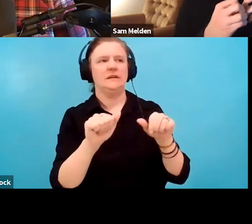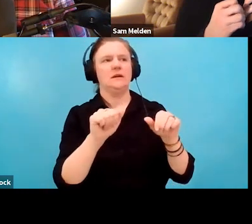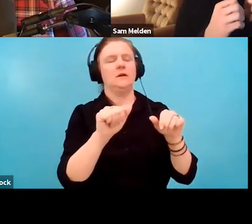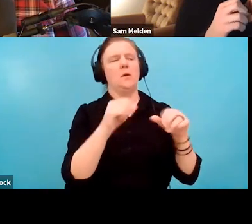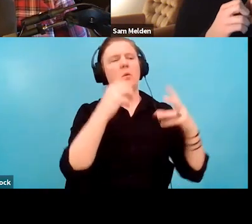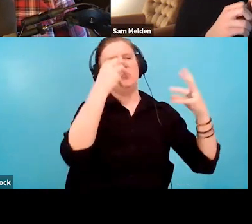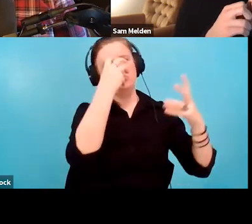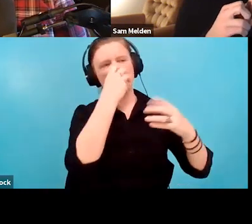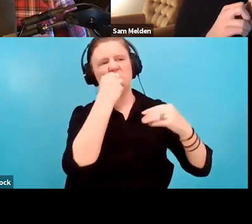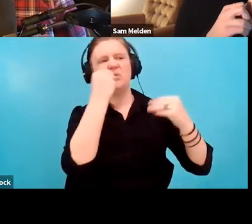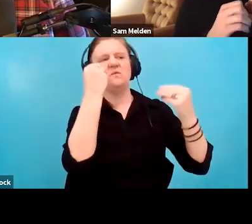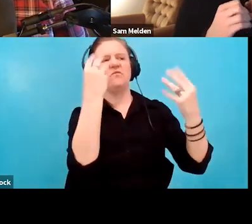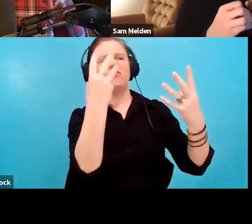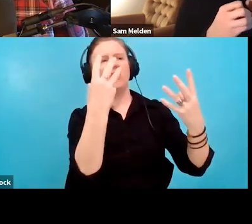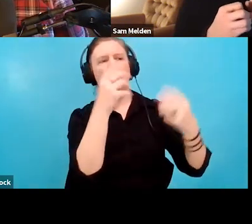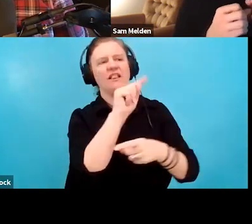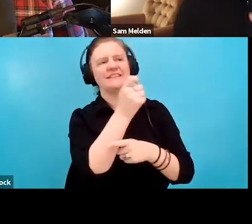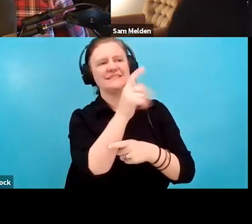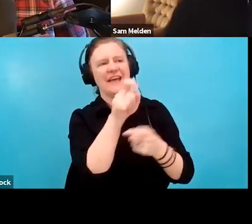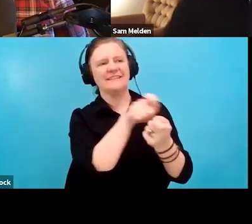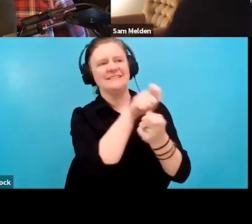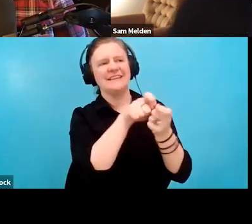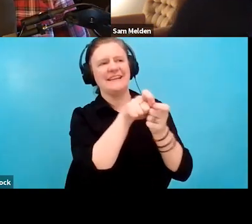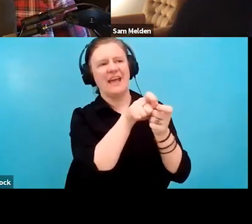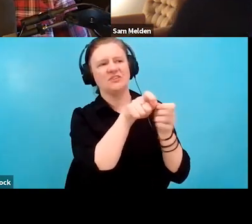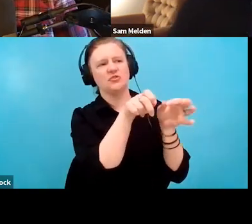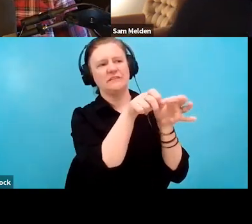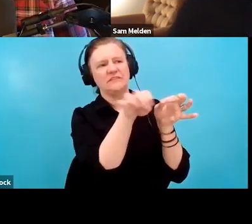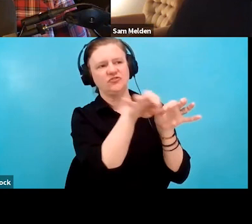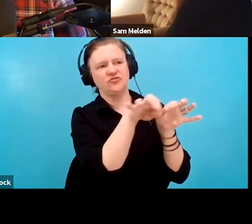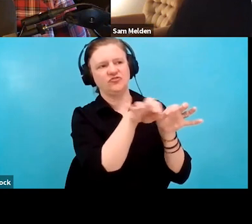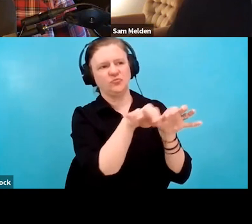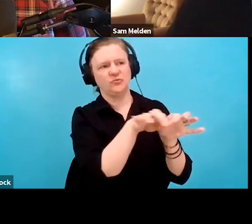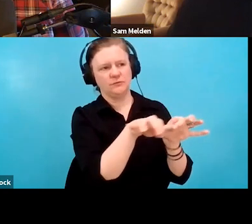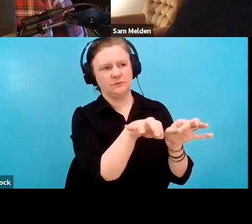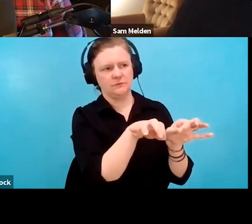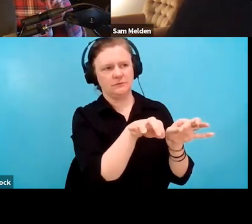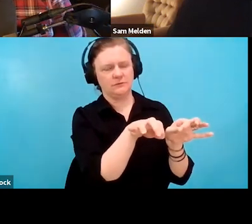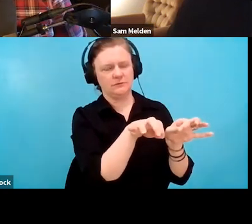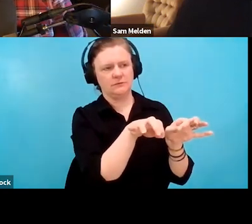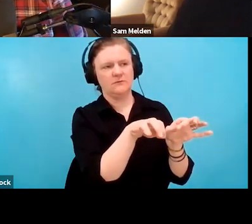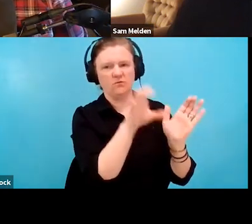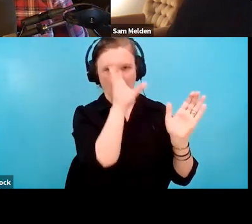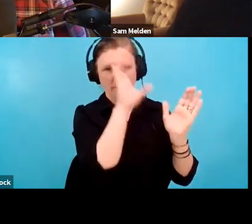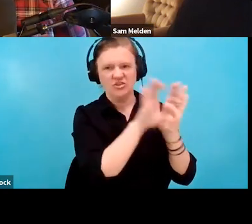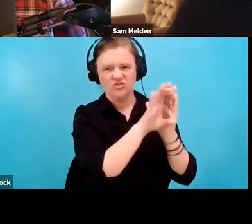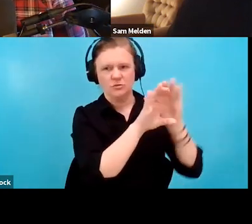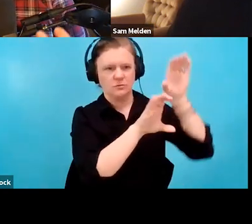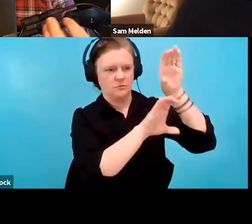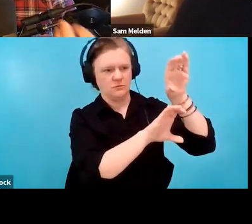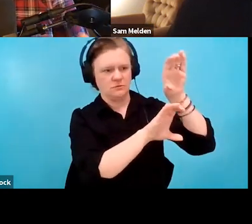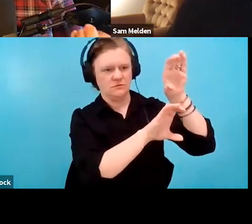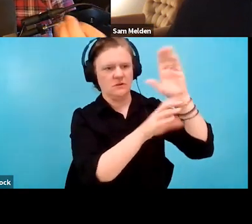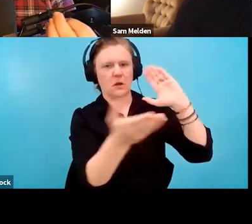and, you know, accurate to the mood text version of an image versus